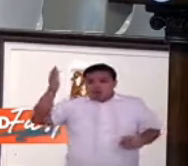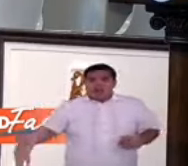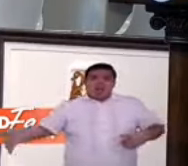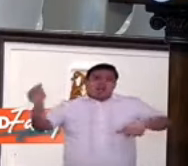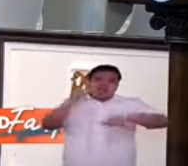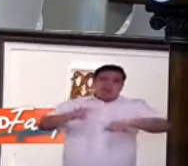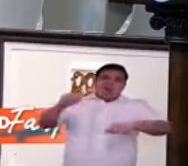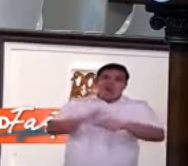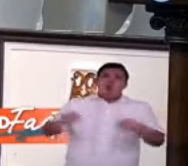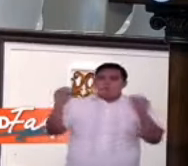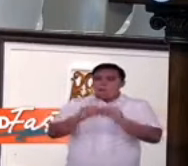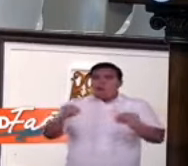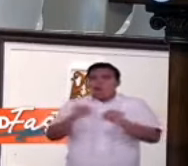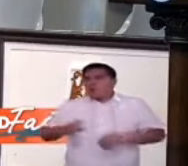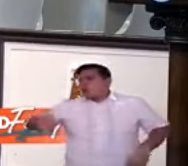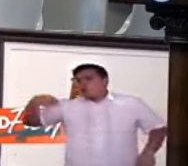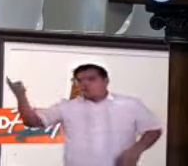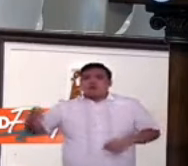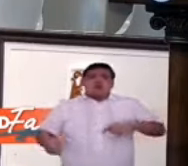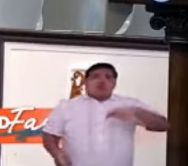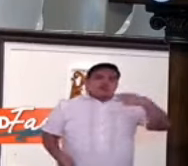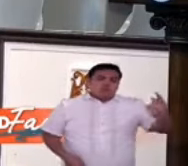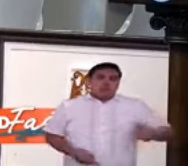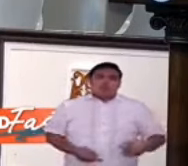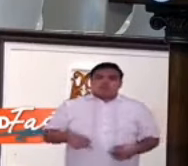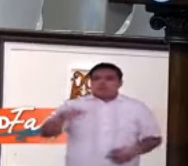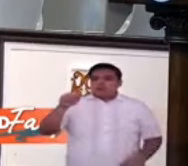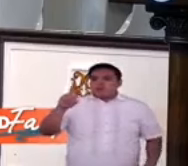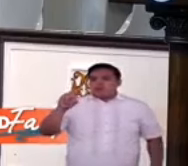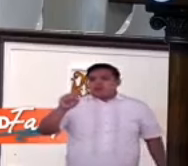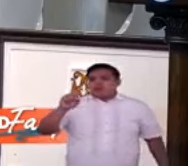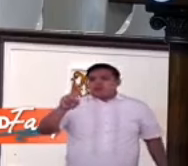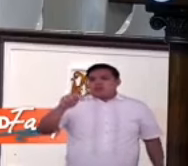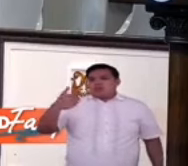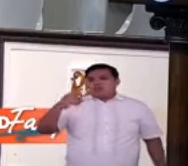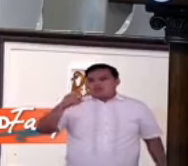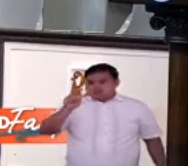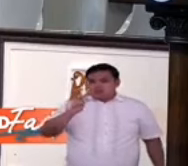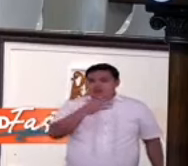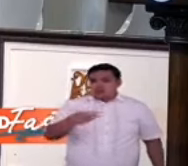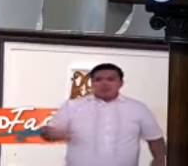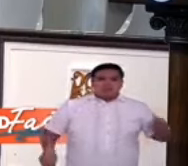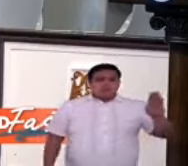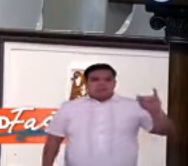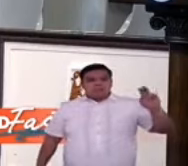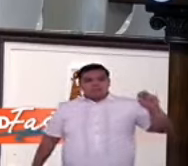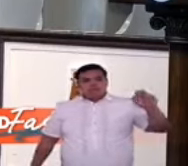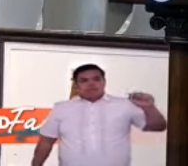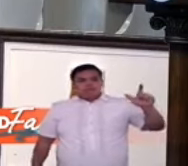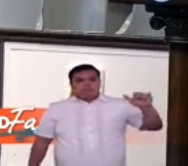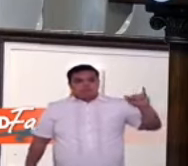call someone to go to Agsungot, to go to Binalio, to go to Guba, to go